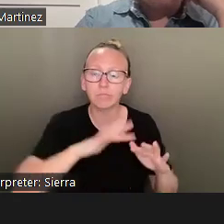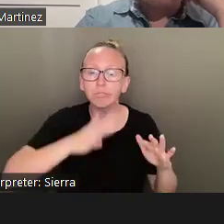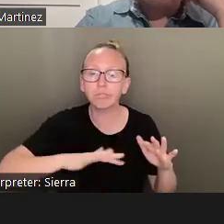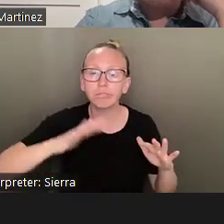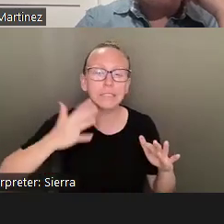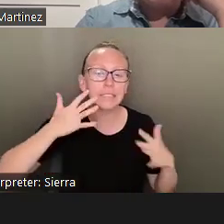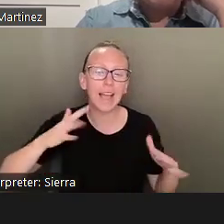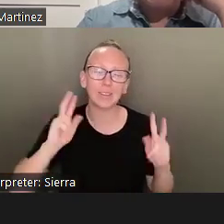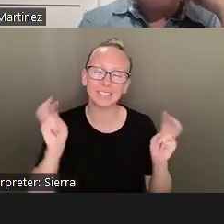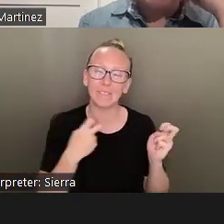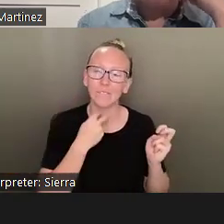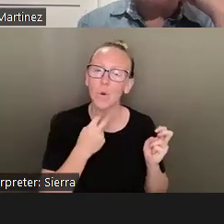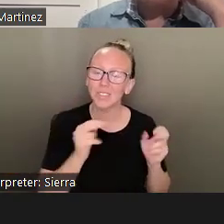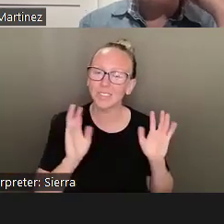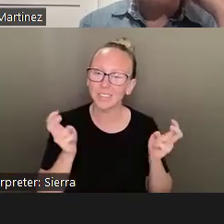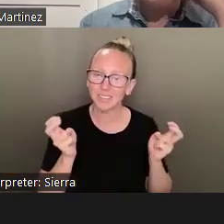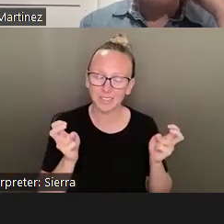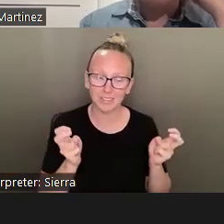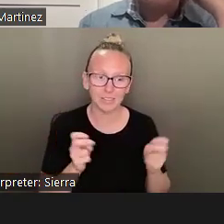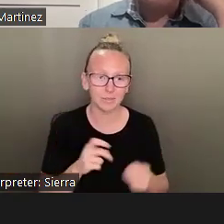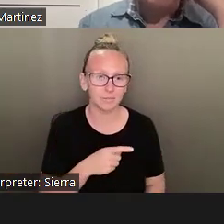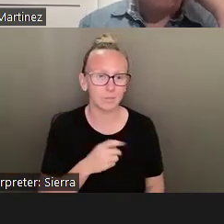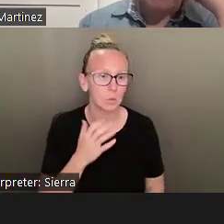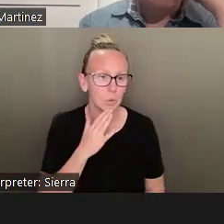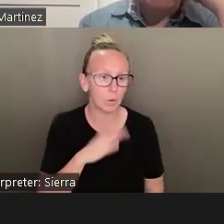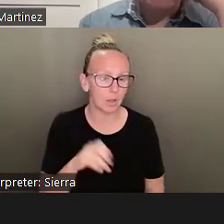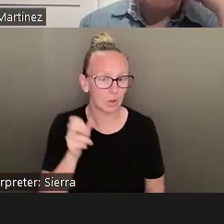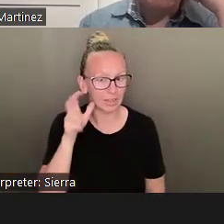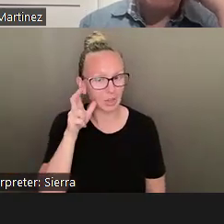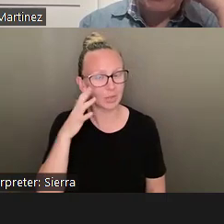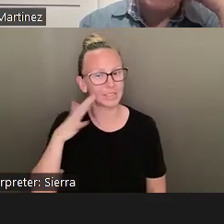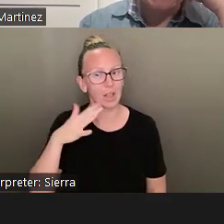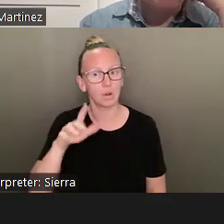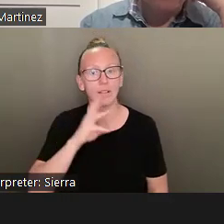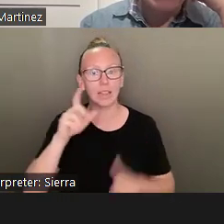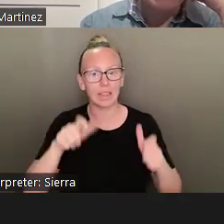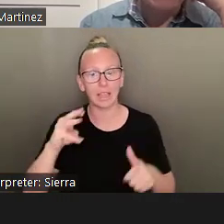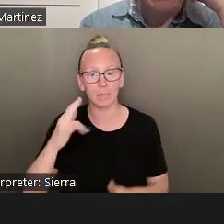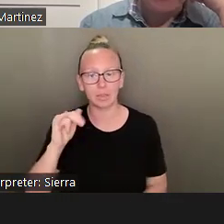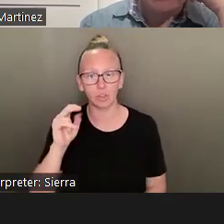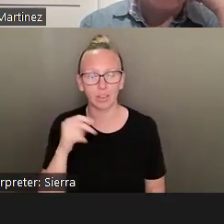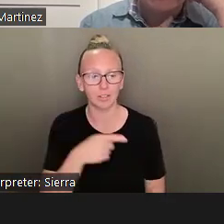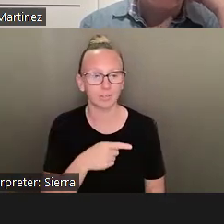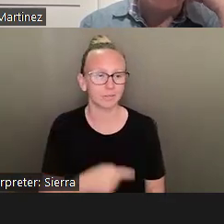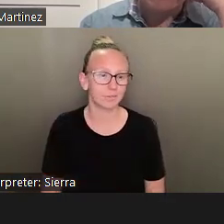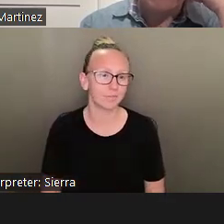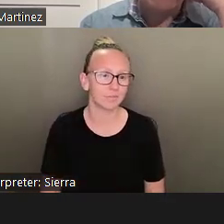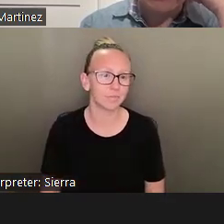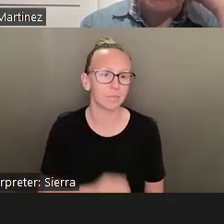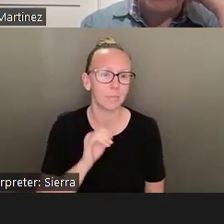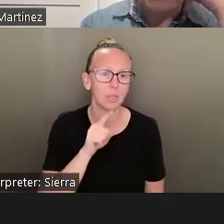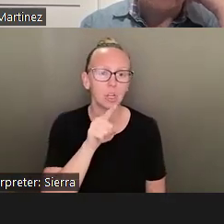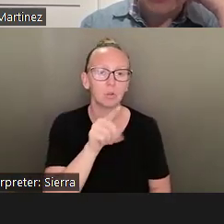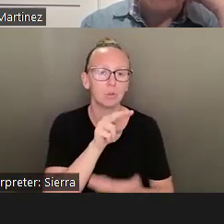And you can sort of, it's a bit quiet, but you can hear it. Sound of Lake Michigan, glassy and bulbous, a swelling rhythm broken